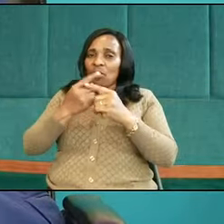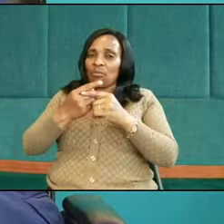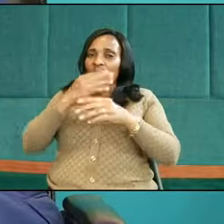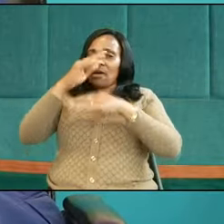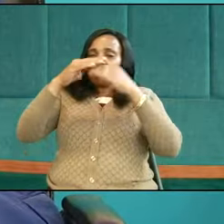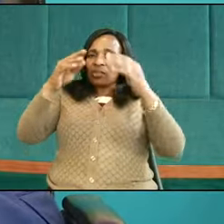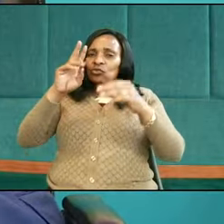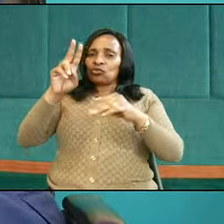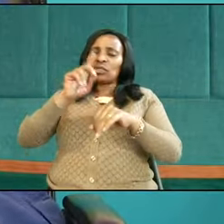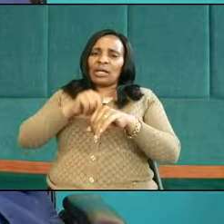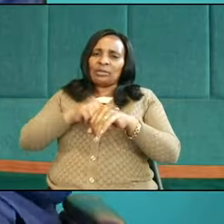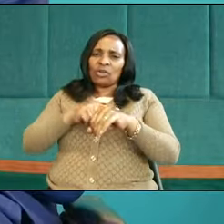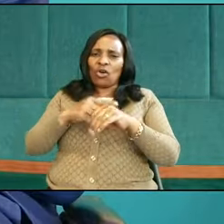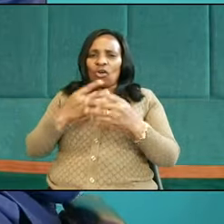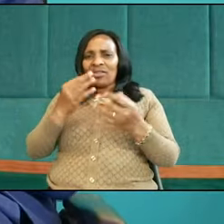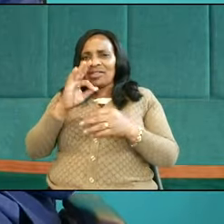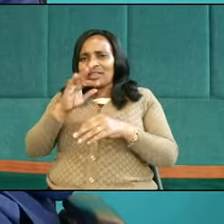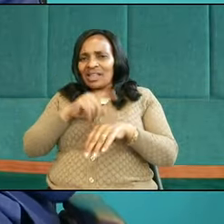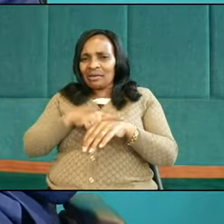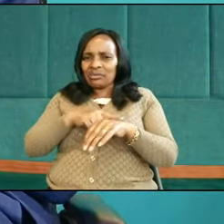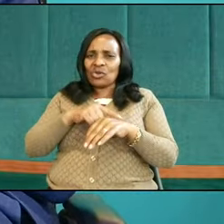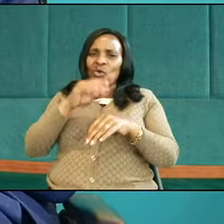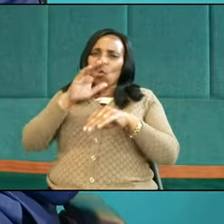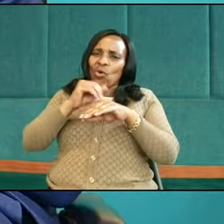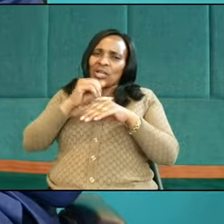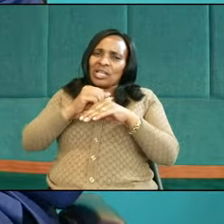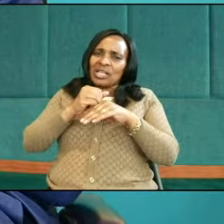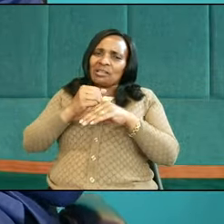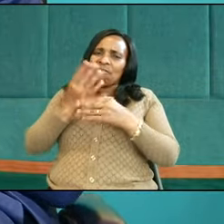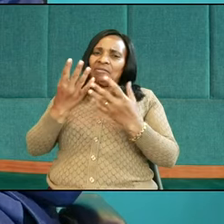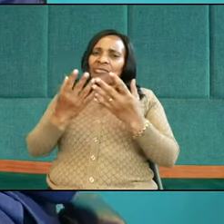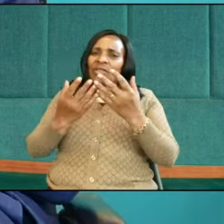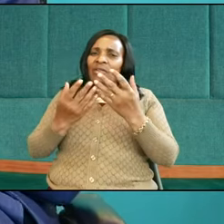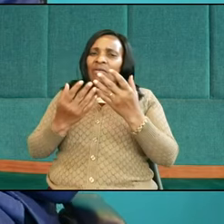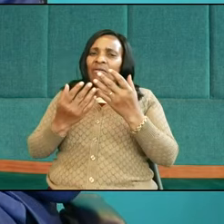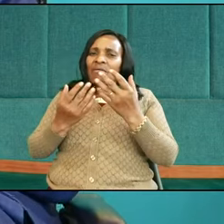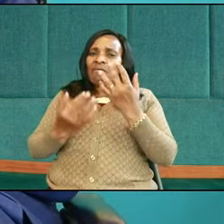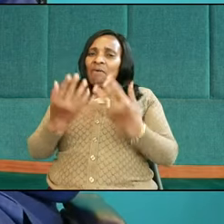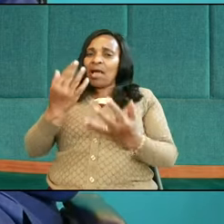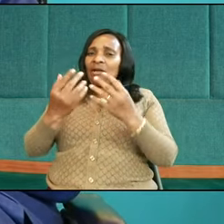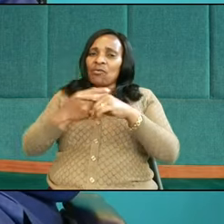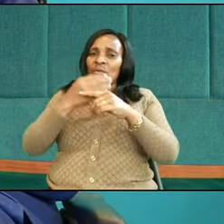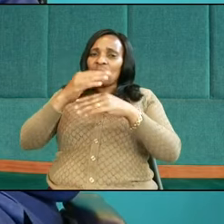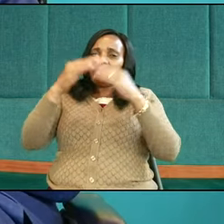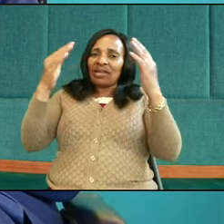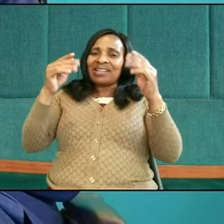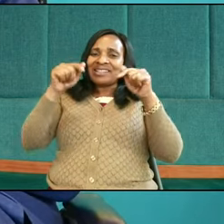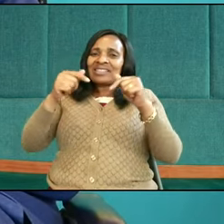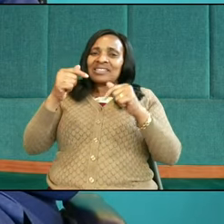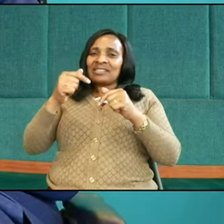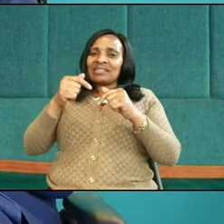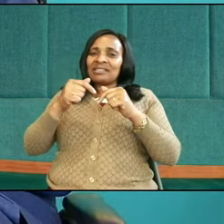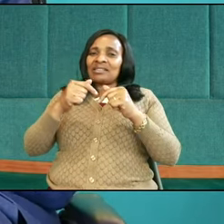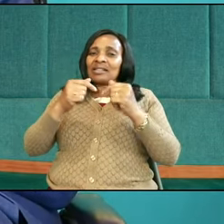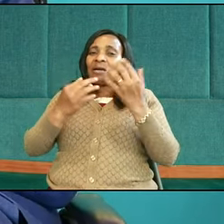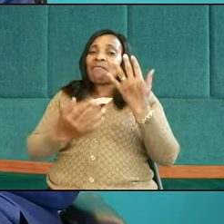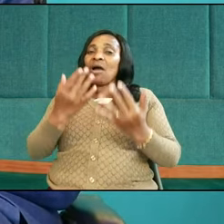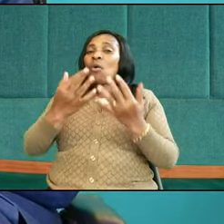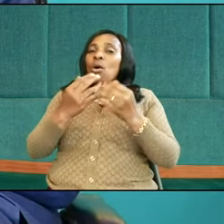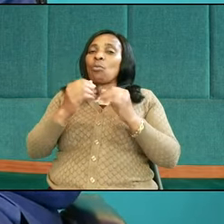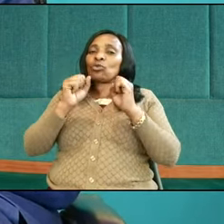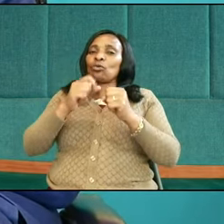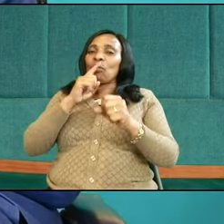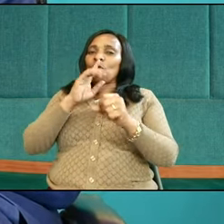memory, I can recall. Three times, you know, calling down fire from heaven, you know. Mm-hmm. And that is the power that we are promised in order for us to